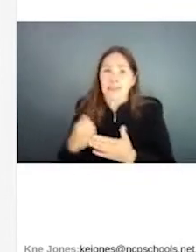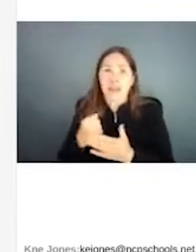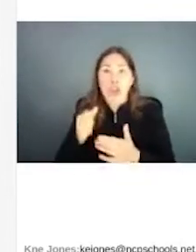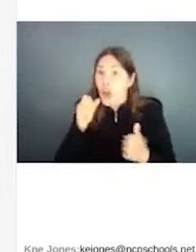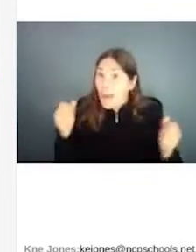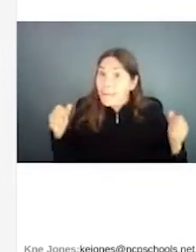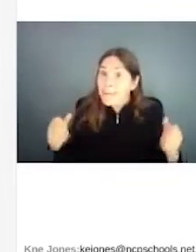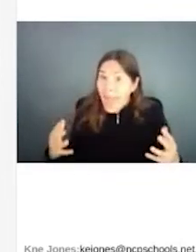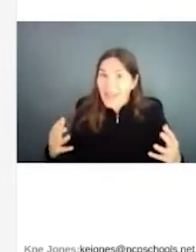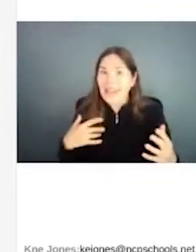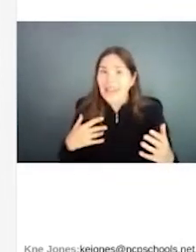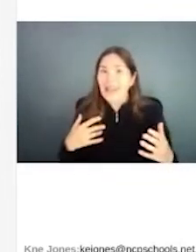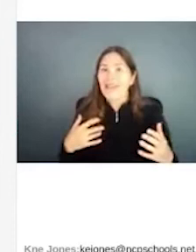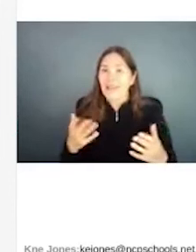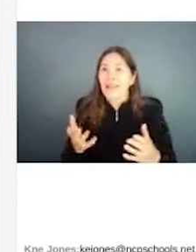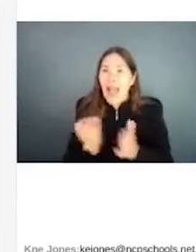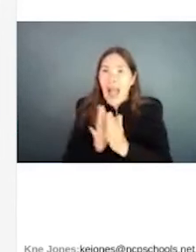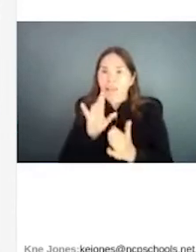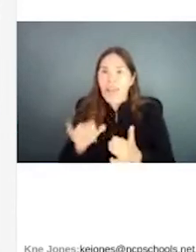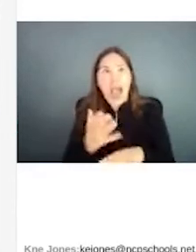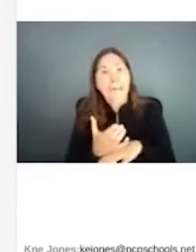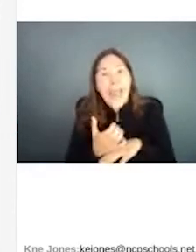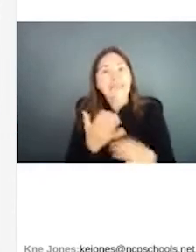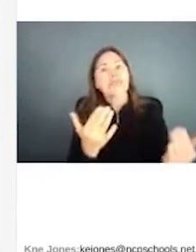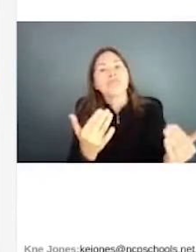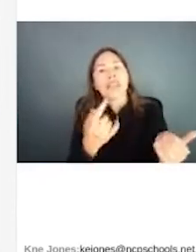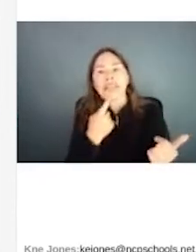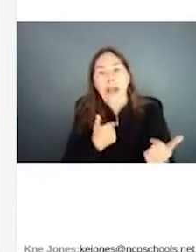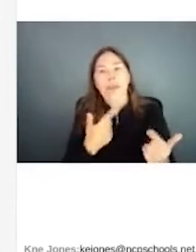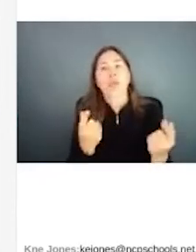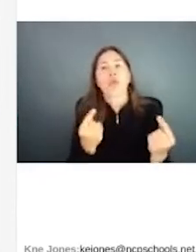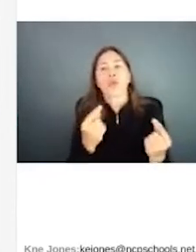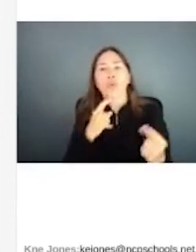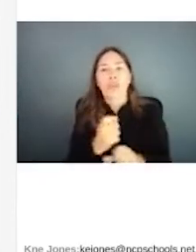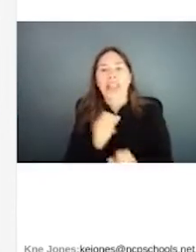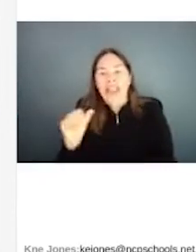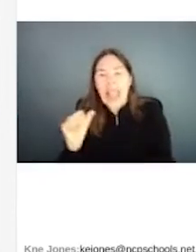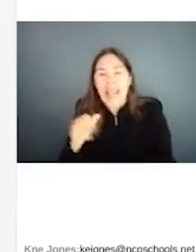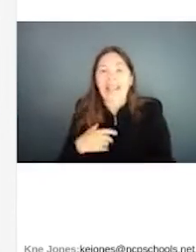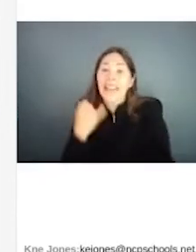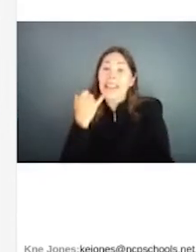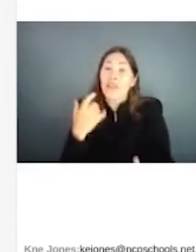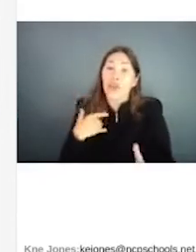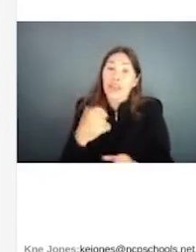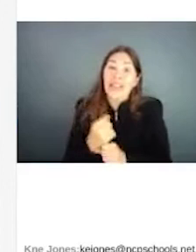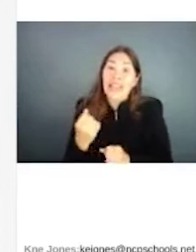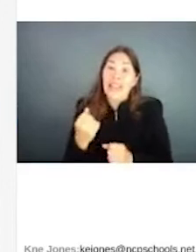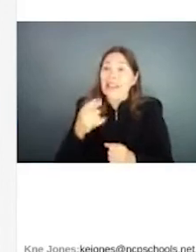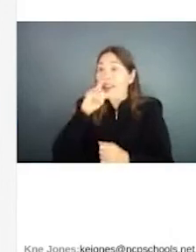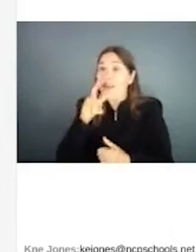even though I beg them to, because a lot of it is just tell me what I have to do to get to A. But if you do get those kids who are involved in a